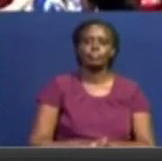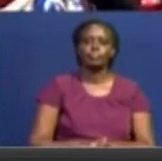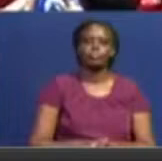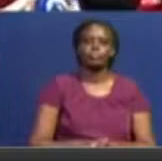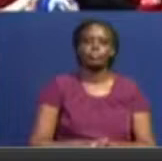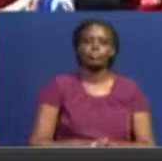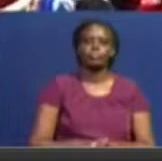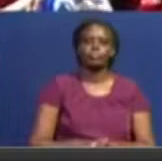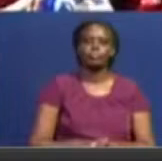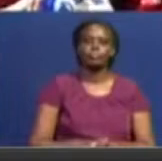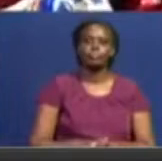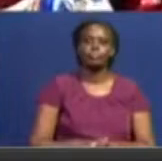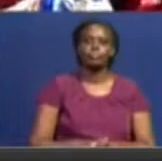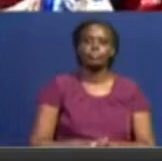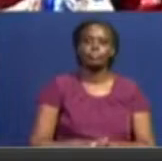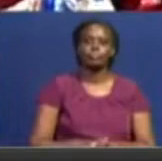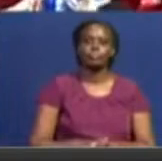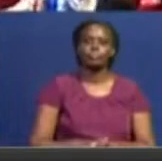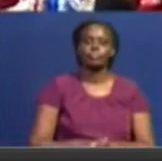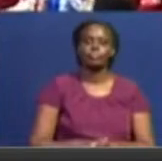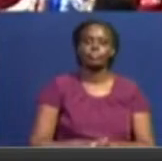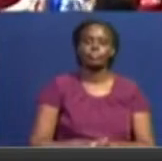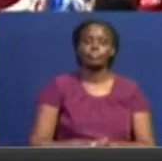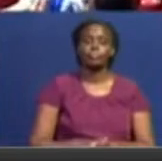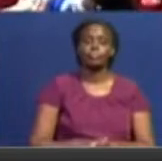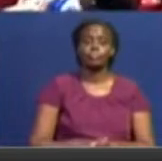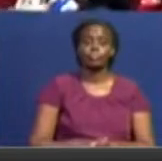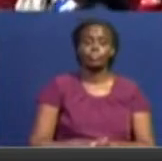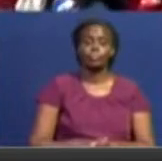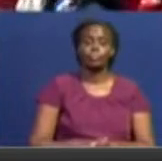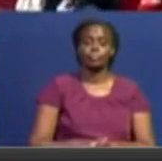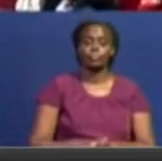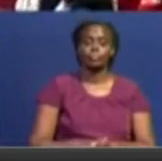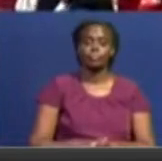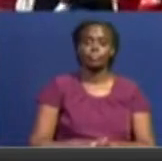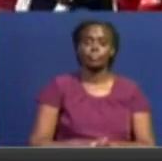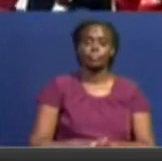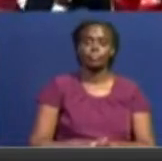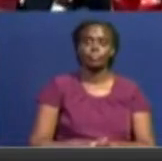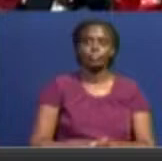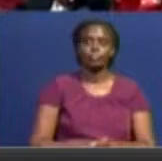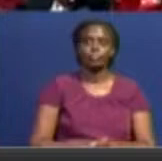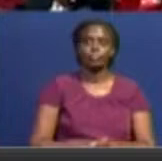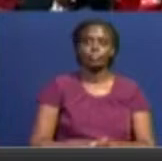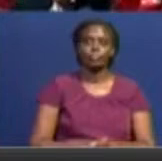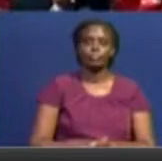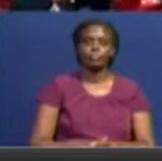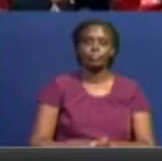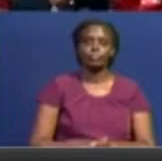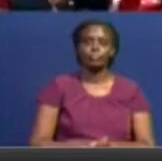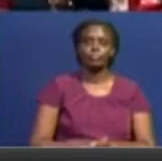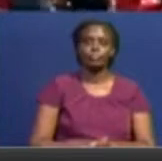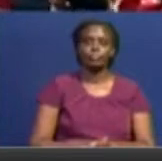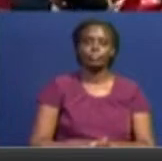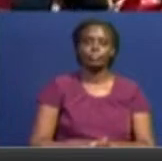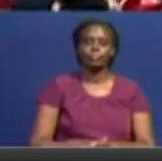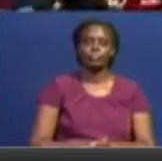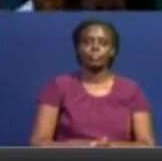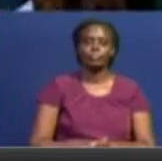Order. If you wanted to break now, the majority leader would have approached the chair.